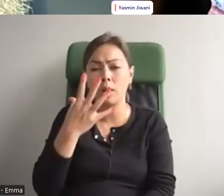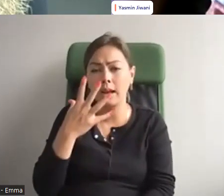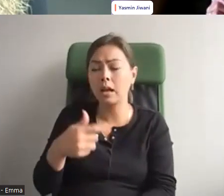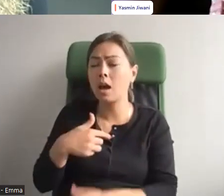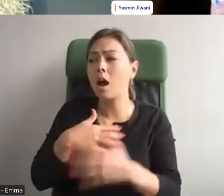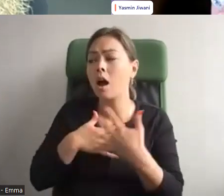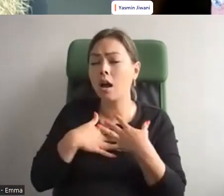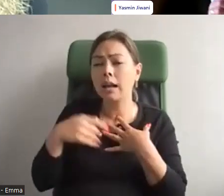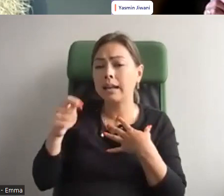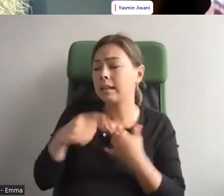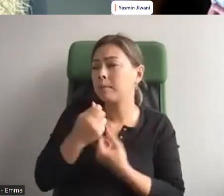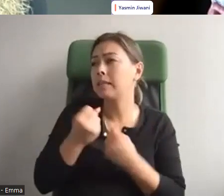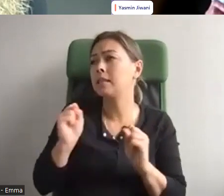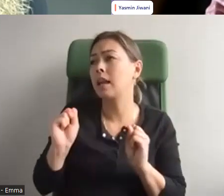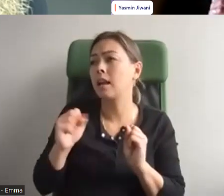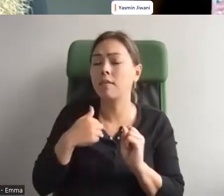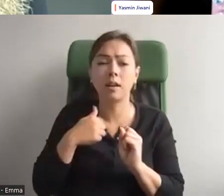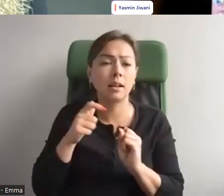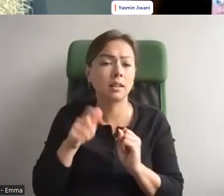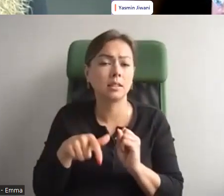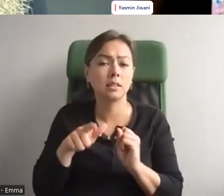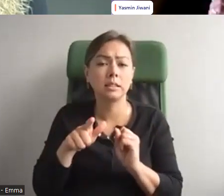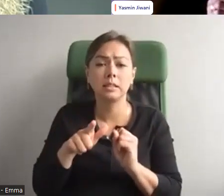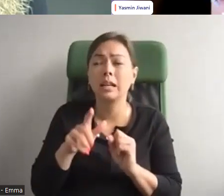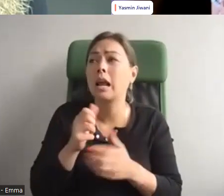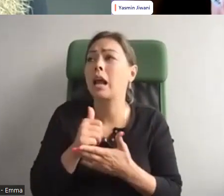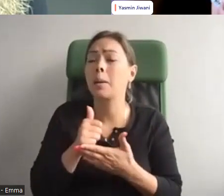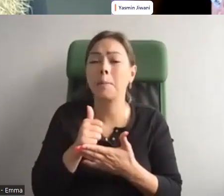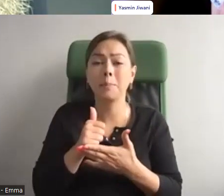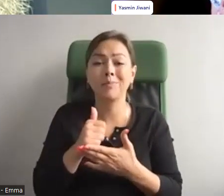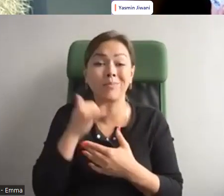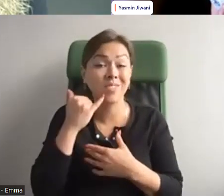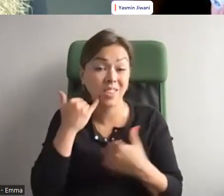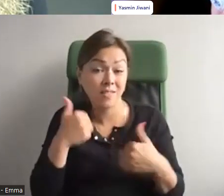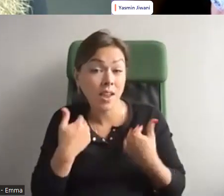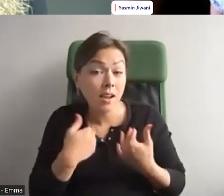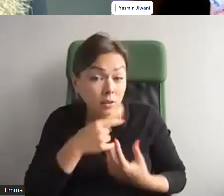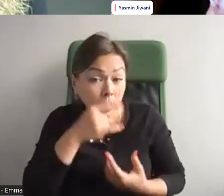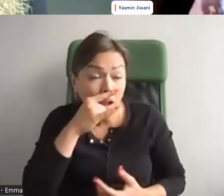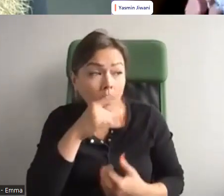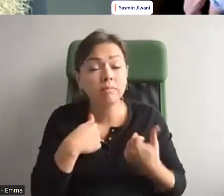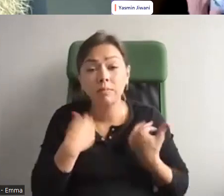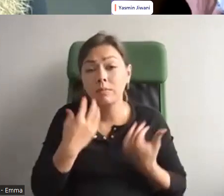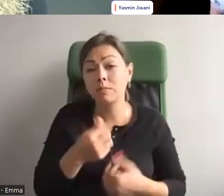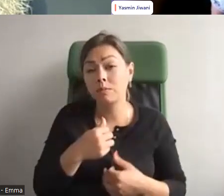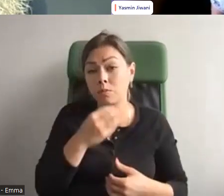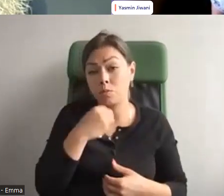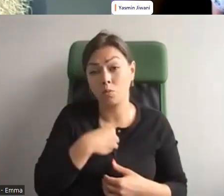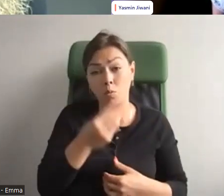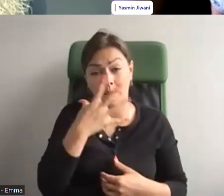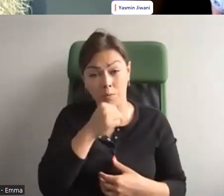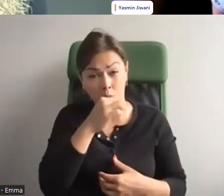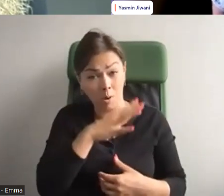white child, when it's a white woman, young white woman, they become sort of focal points. And this is where there's